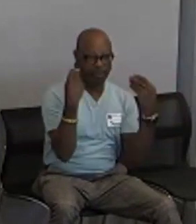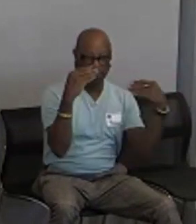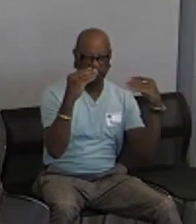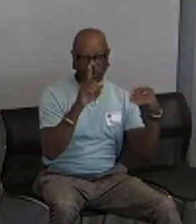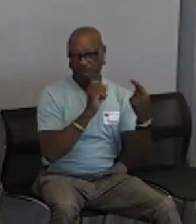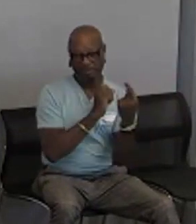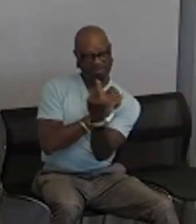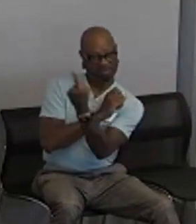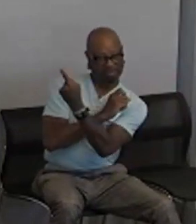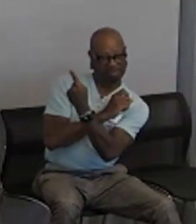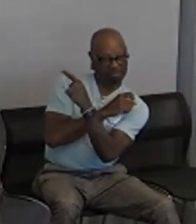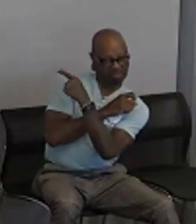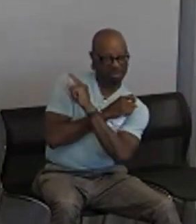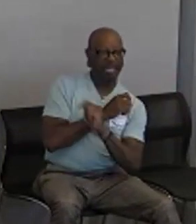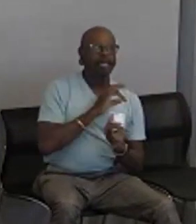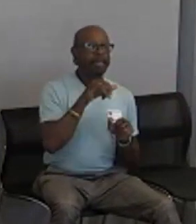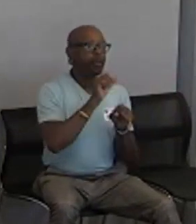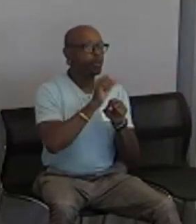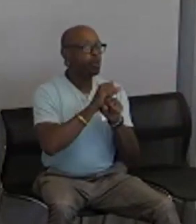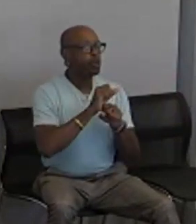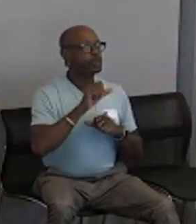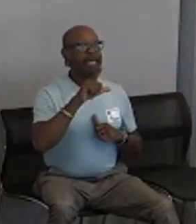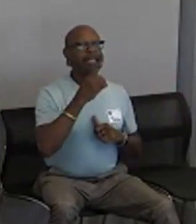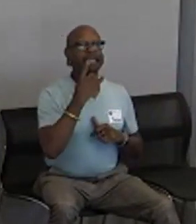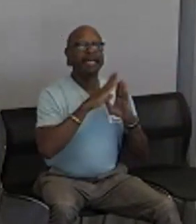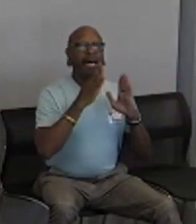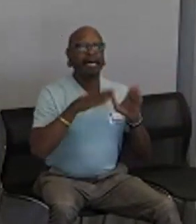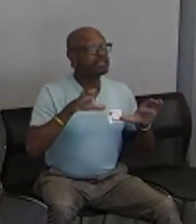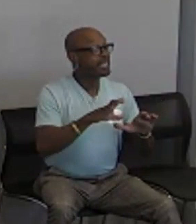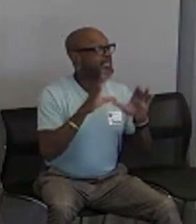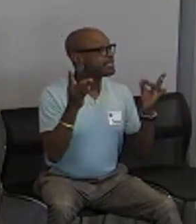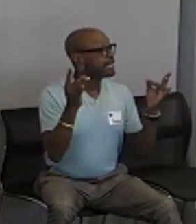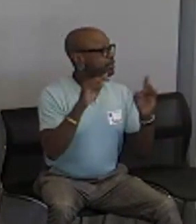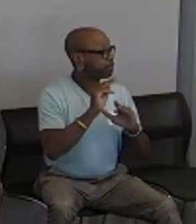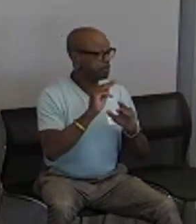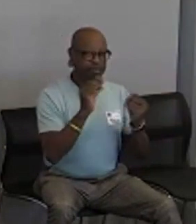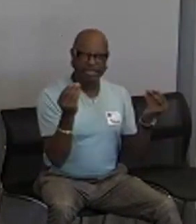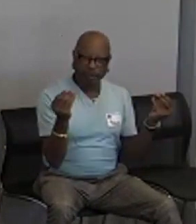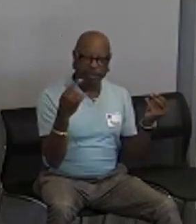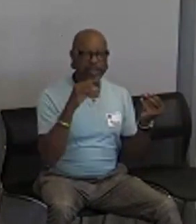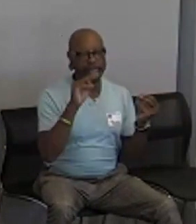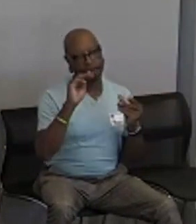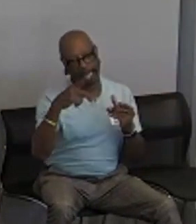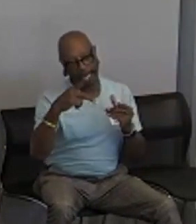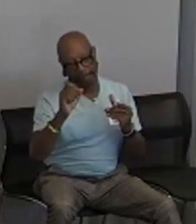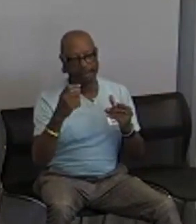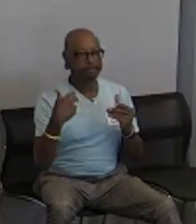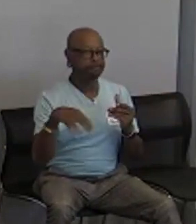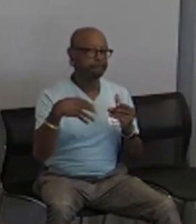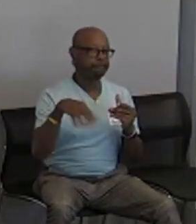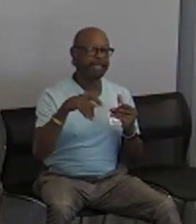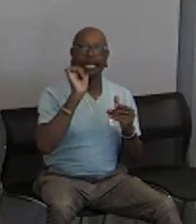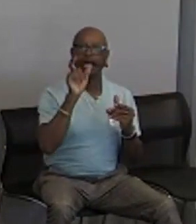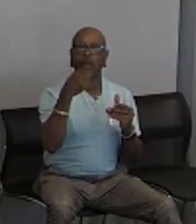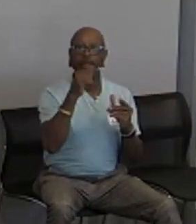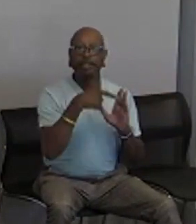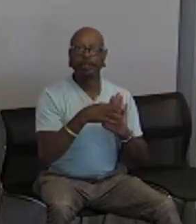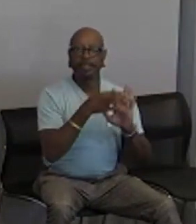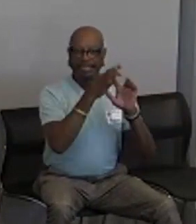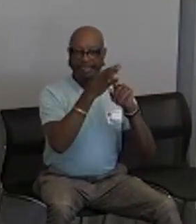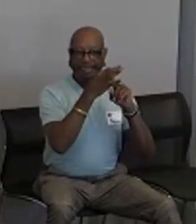store. But the work that the Lighthouse does in tactile materials and tactile maps is not only